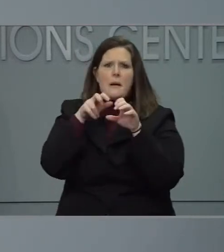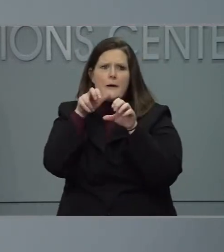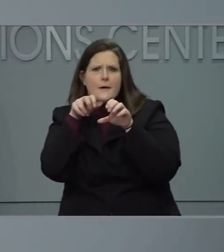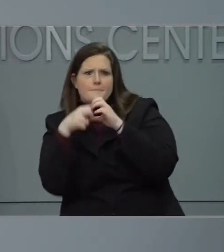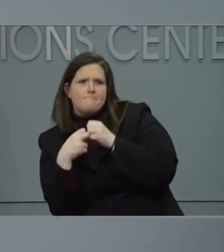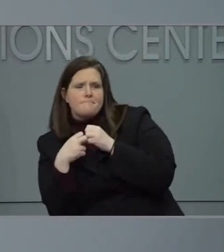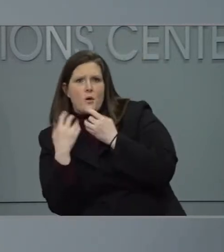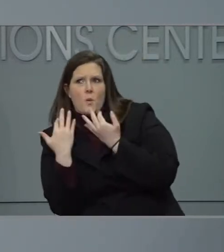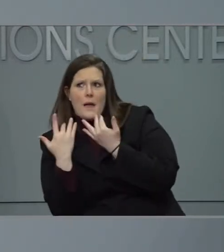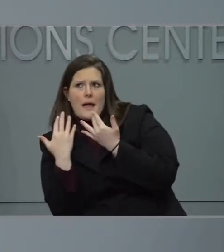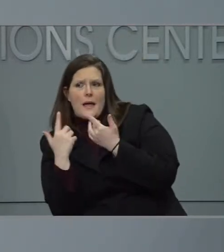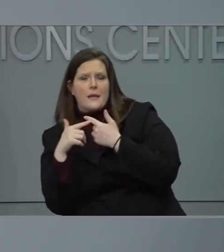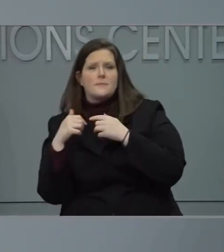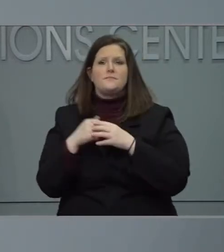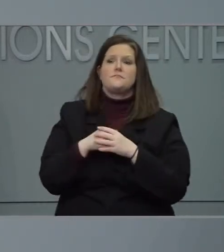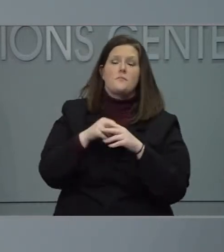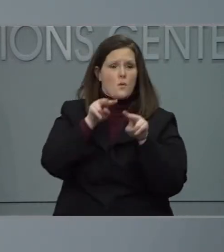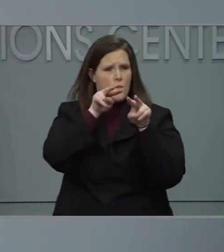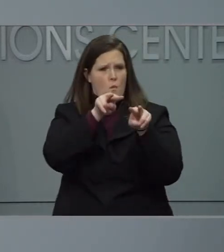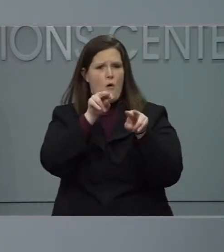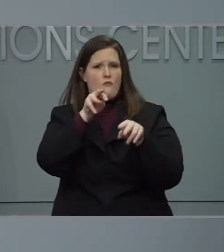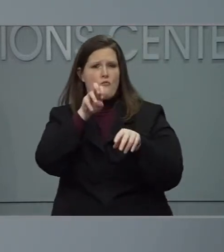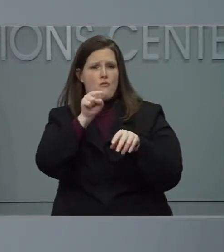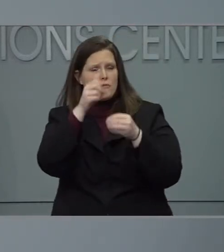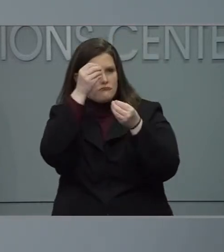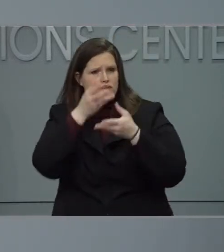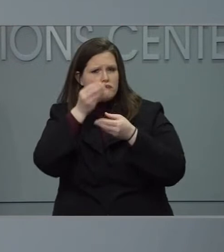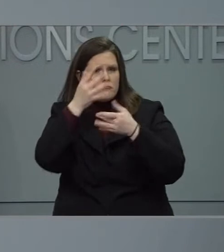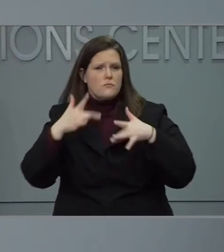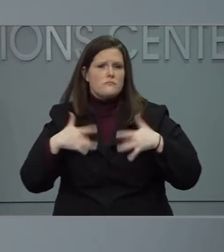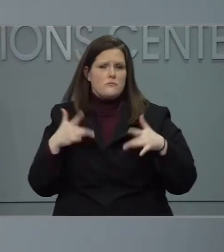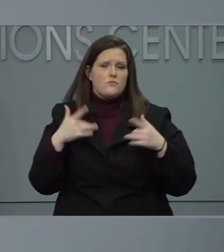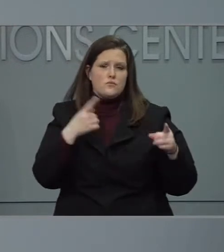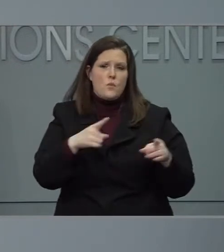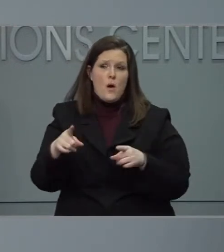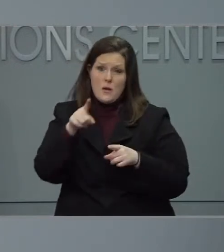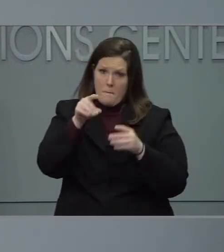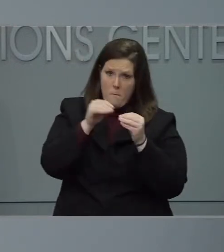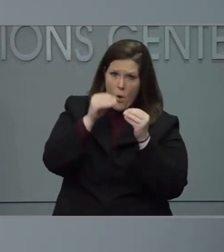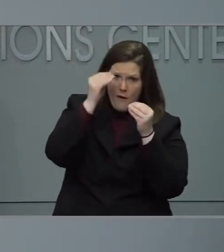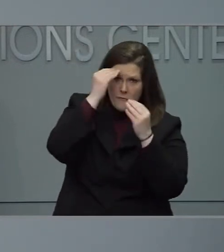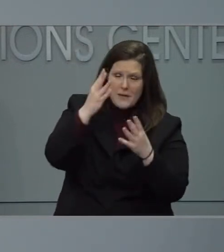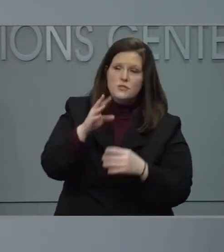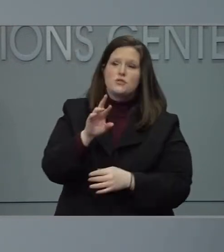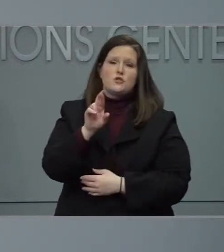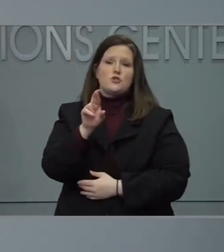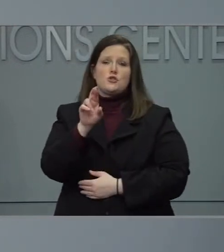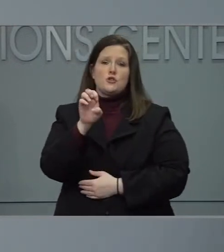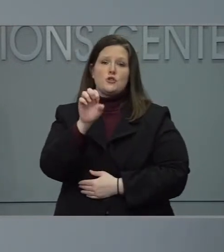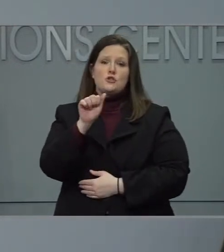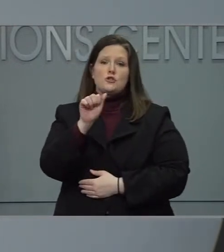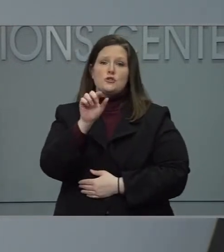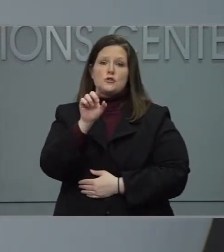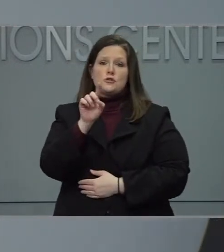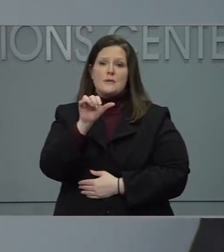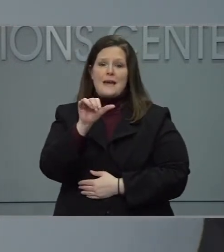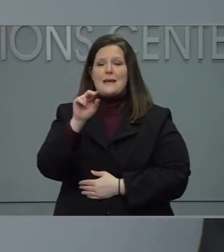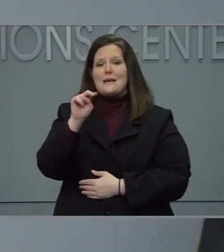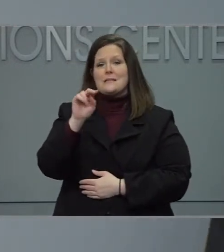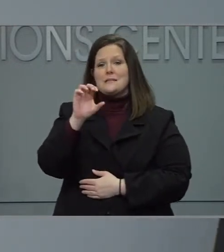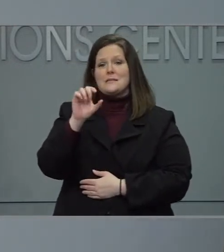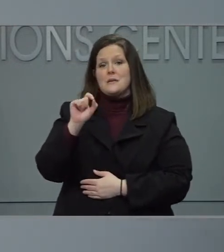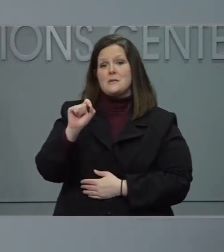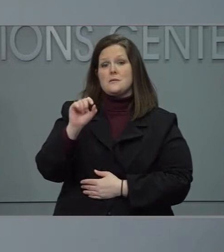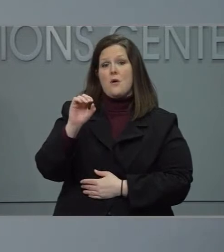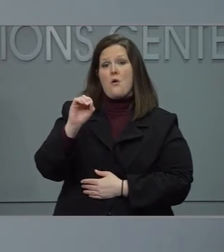public safety officials. If you need additional preparedness information, please visit readync.org.